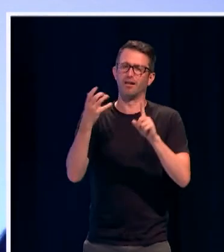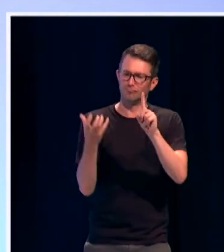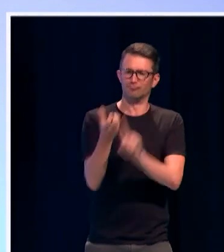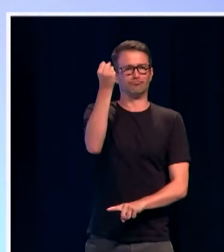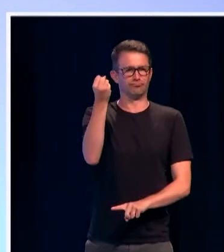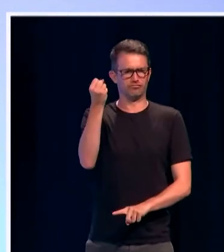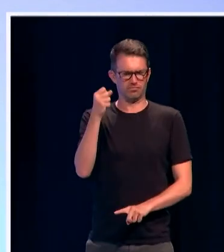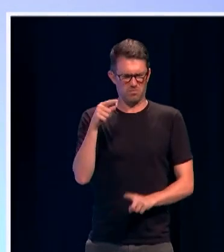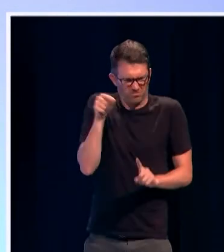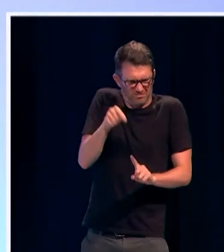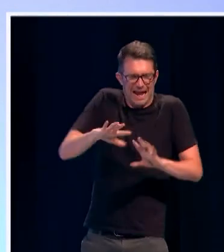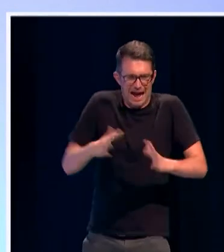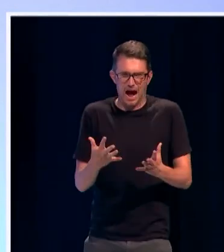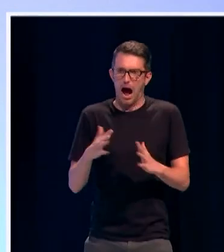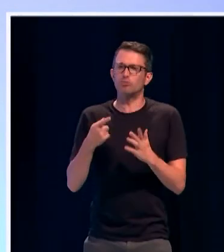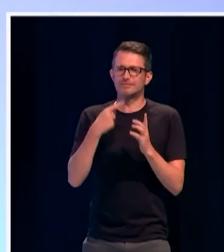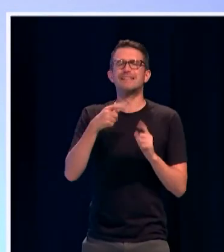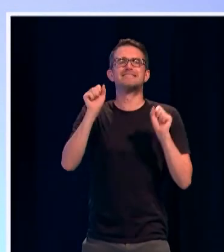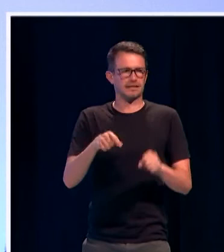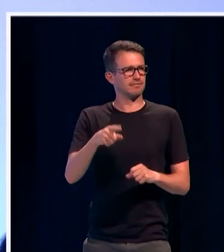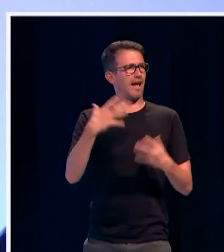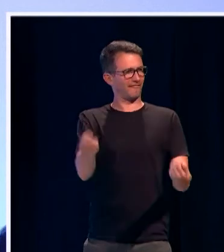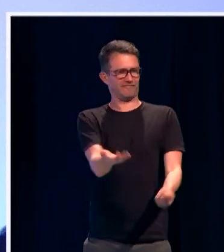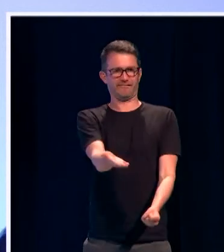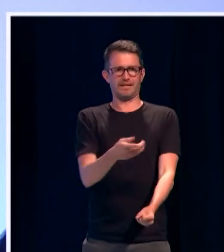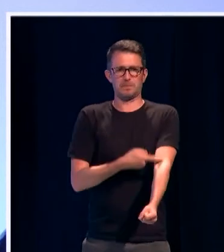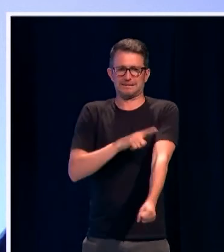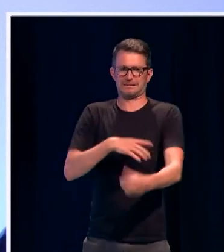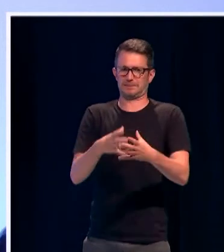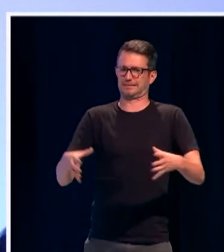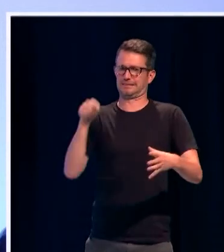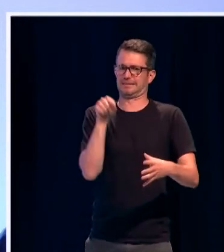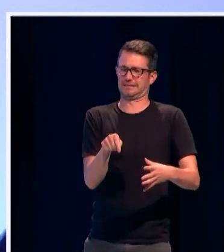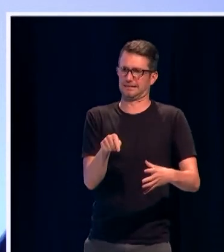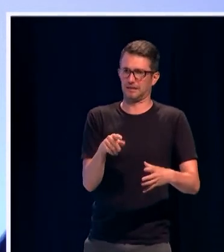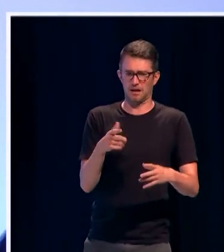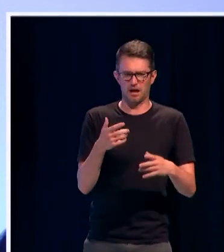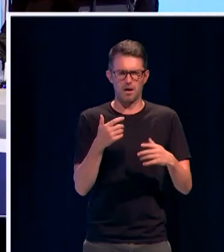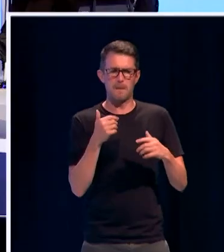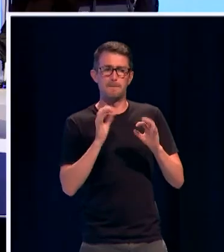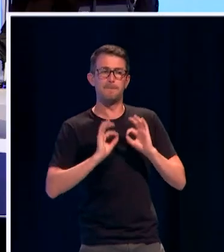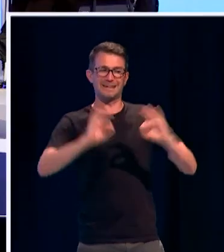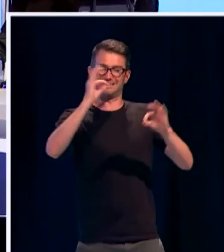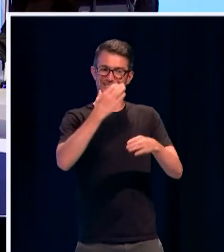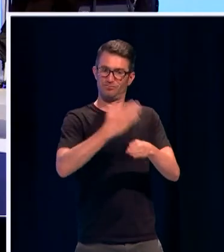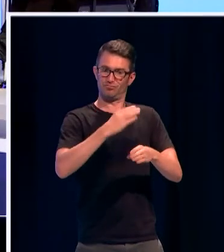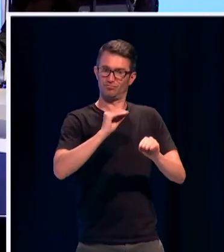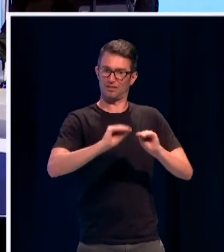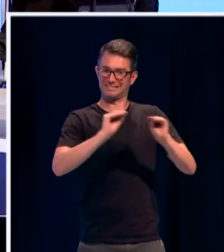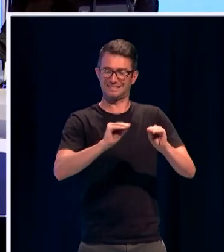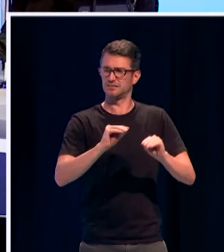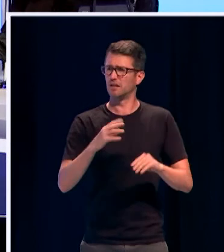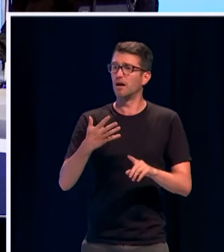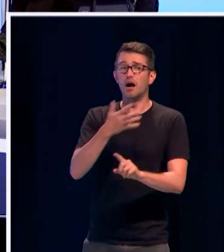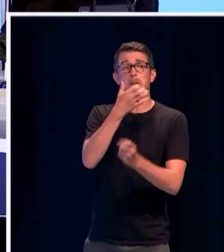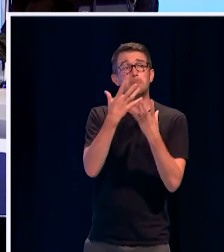After receiving trainings. Because most of the time after the trainings, there is no following up. I can see we've got about half a minute, so I will actually say